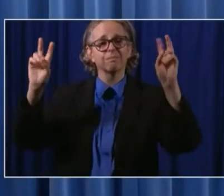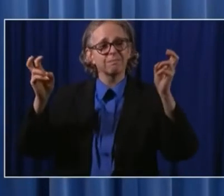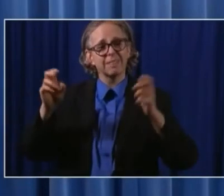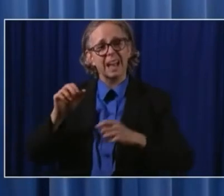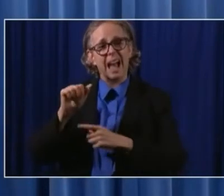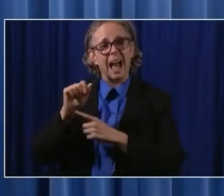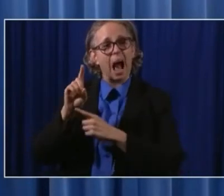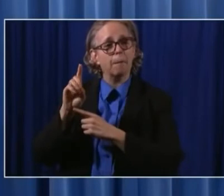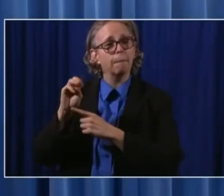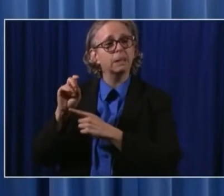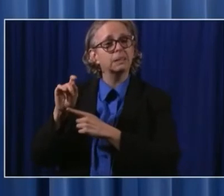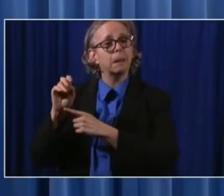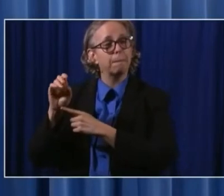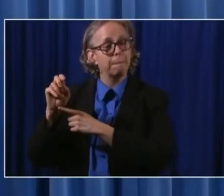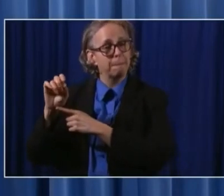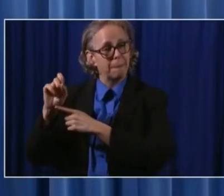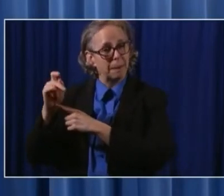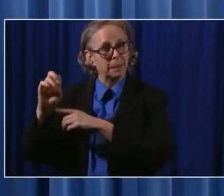March 7th,